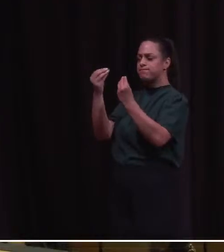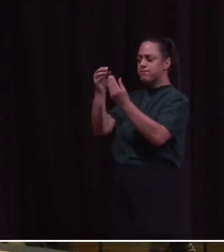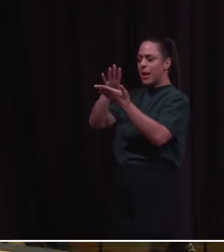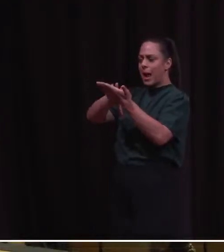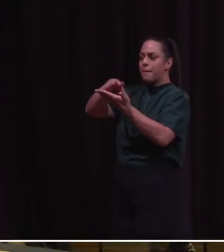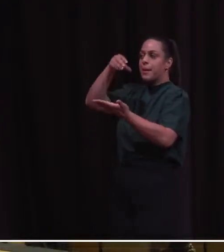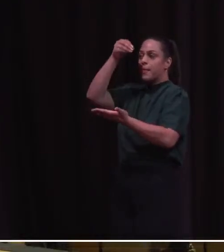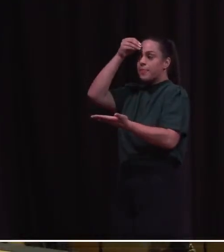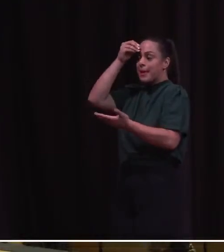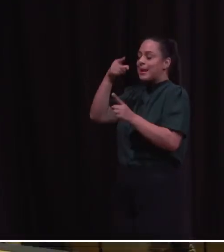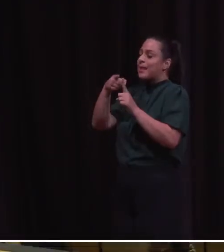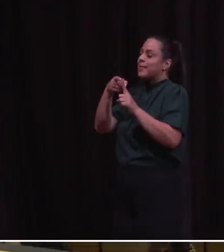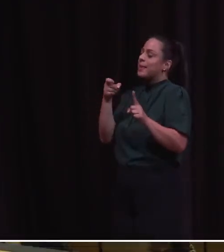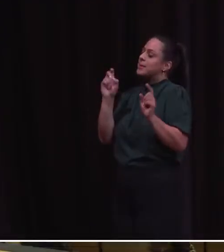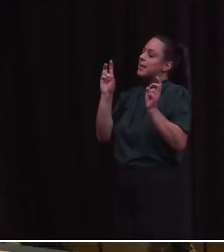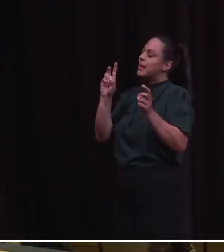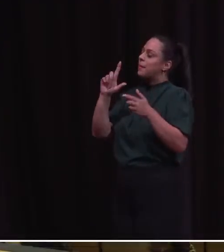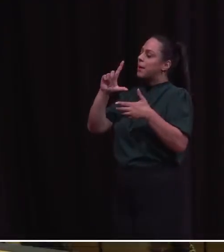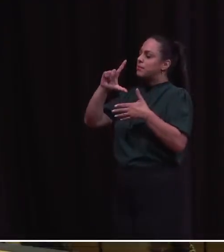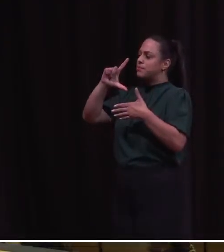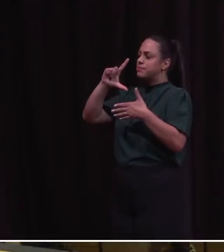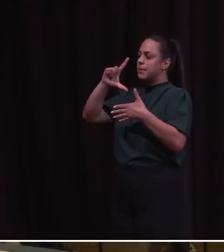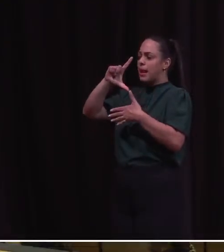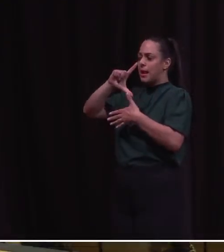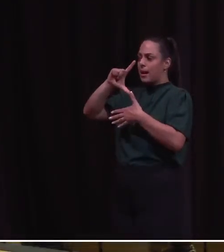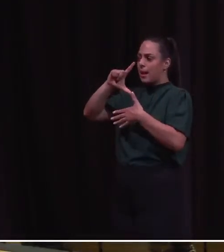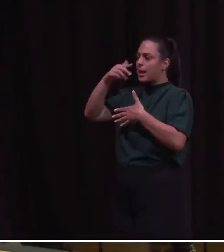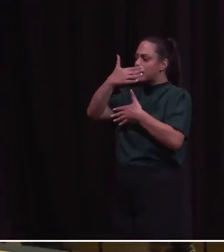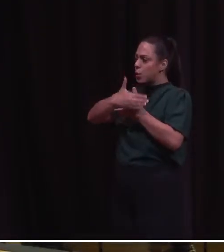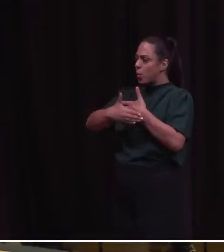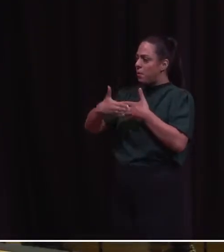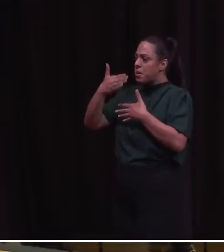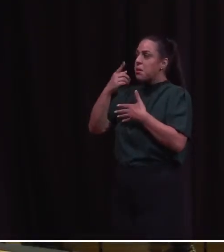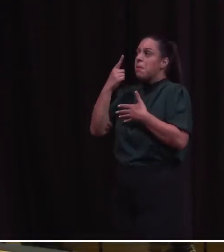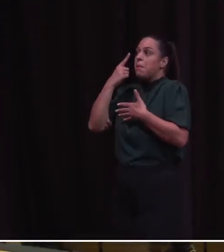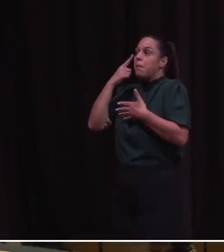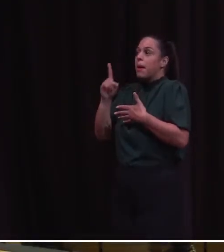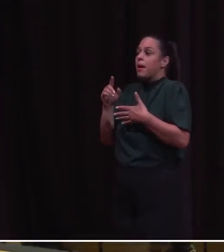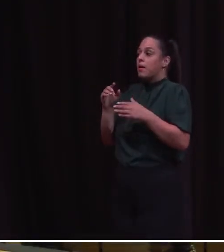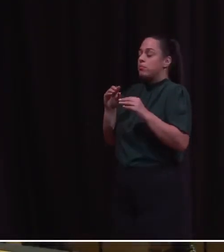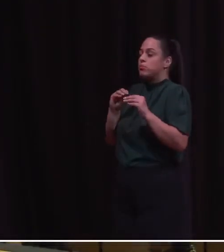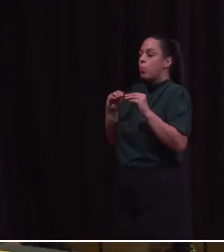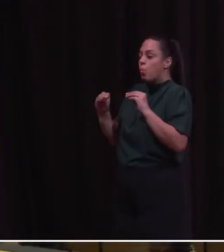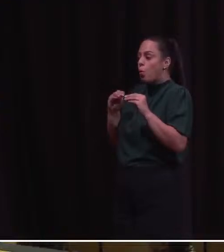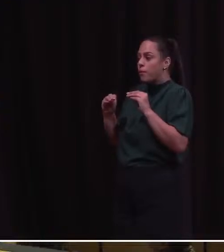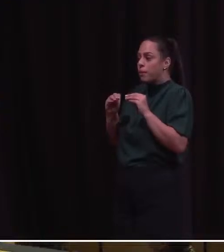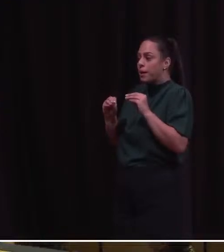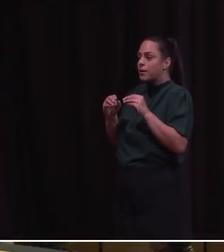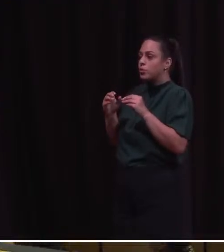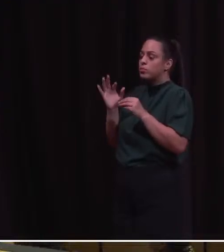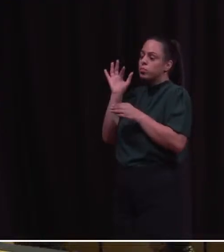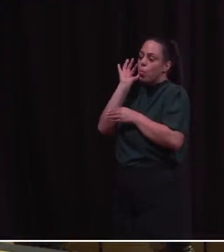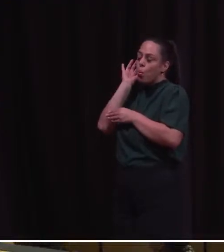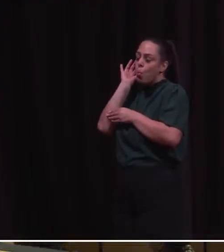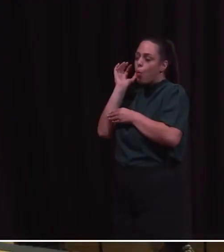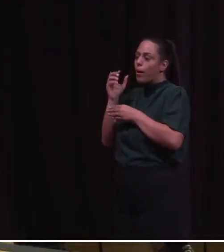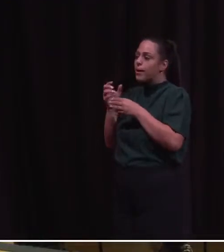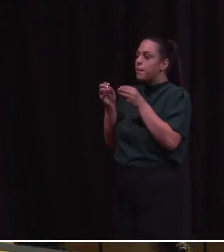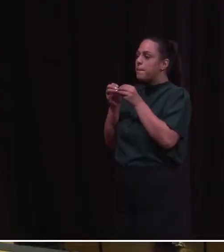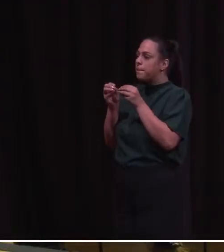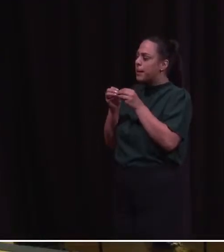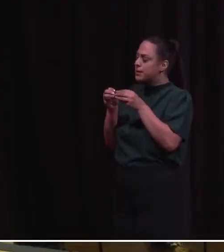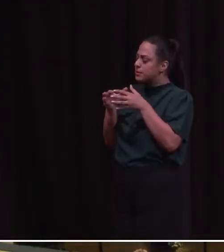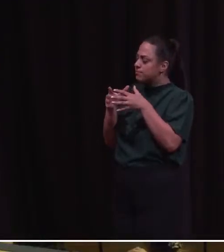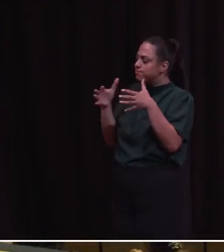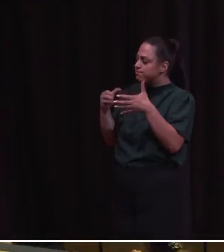to continue to flourish, the movement of the feminism specifically, and to young